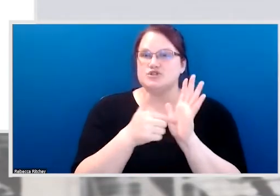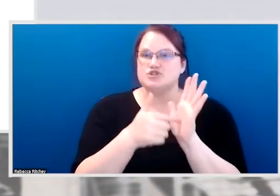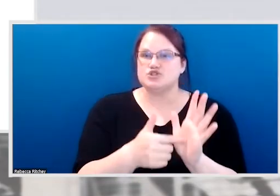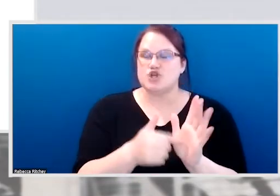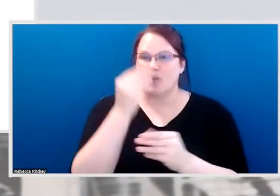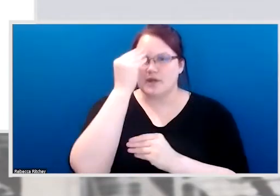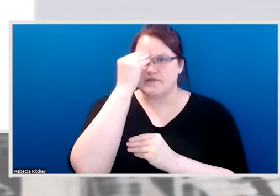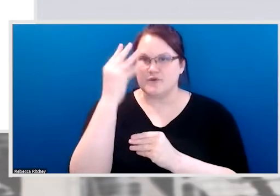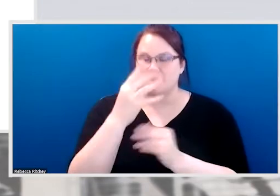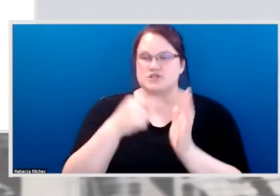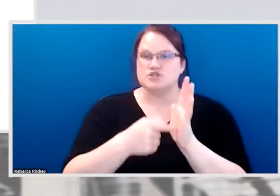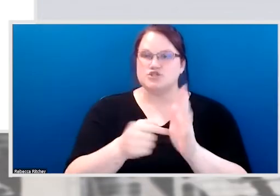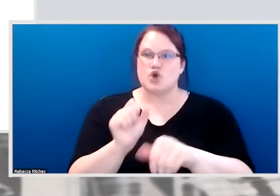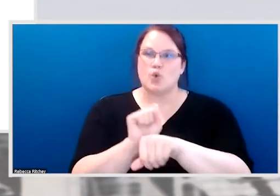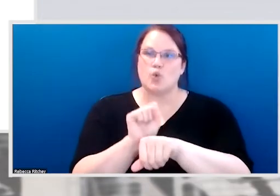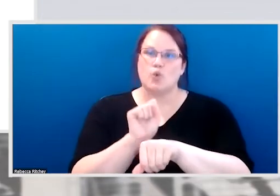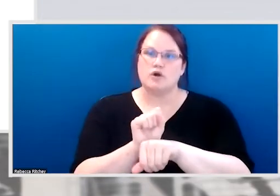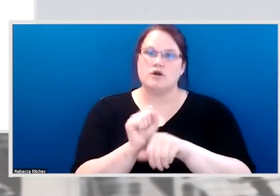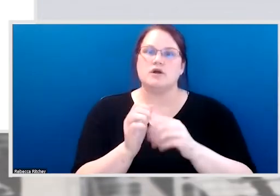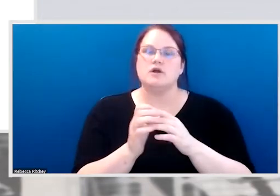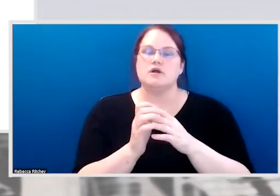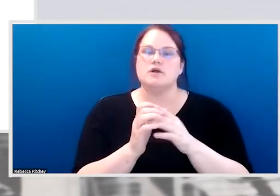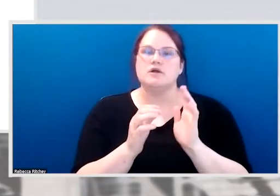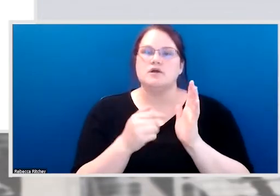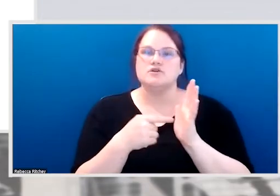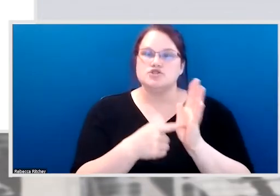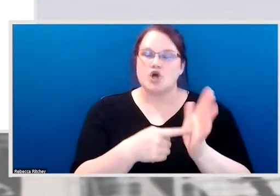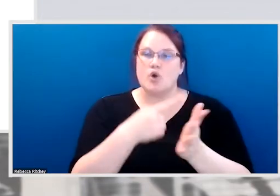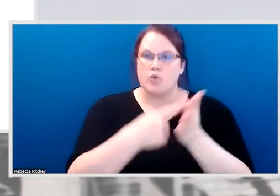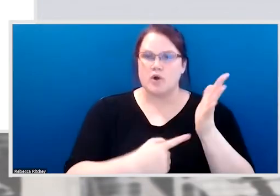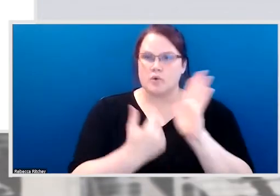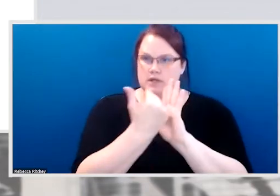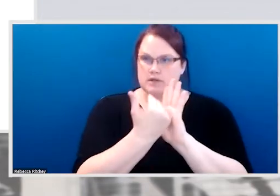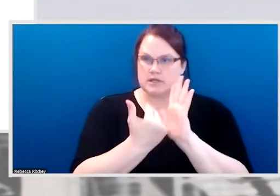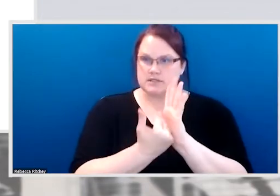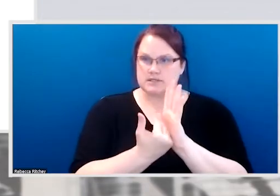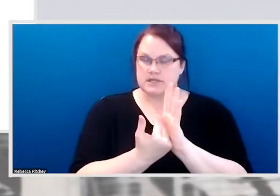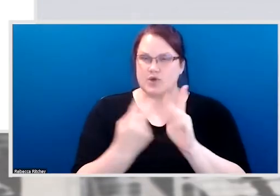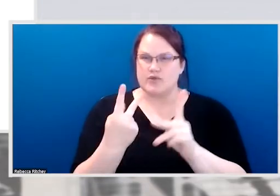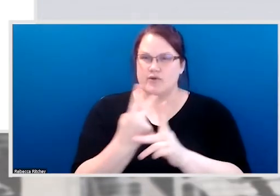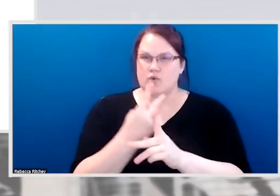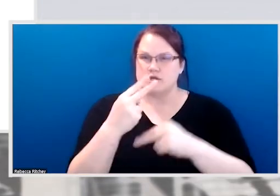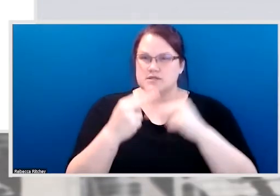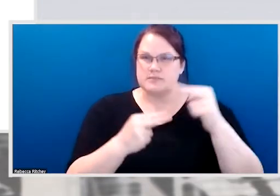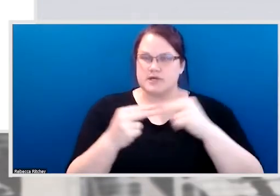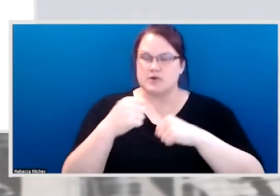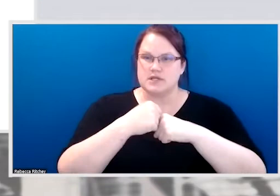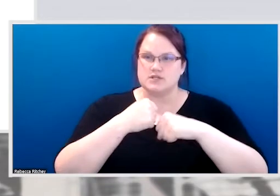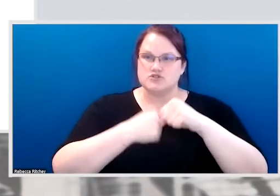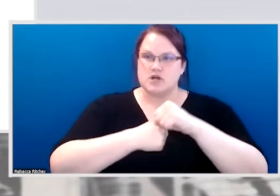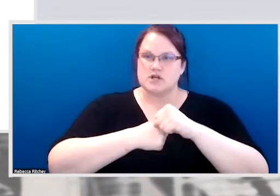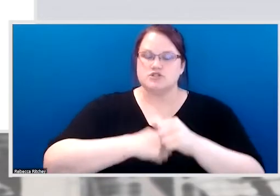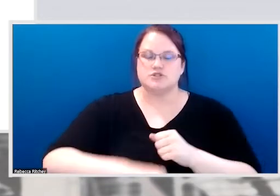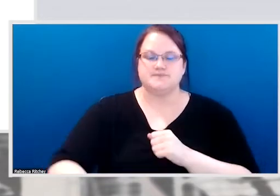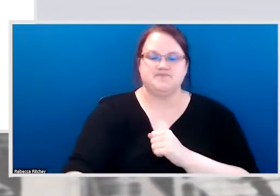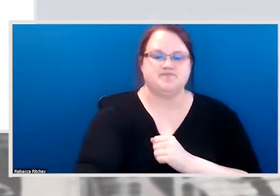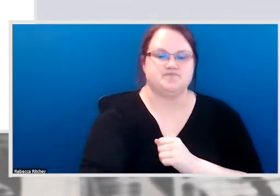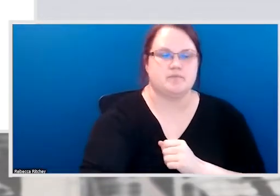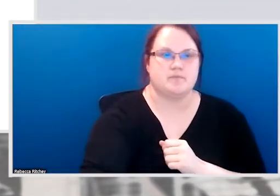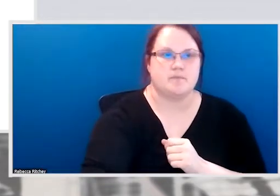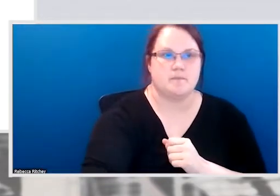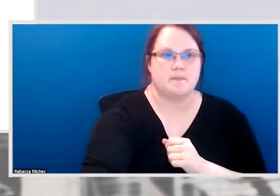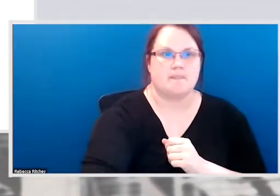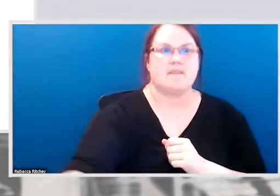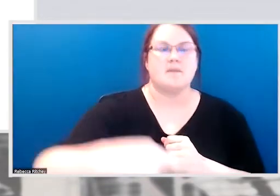our work, be transparent about what we have listed as the worst building structurally through their score. While